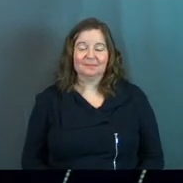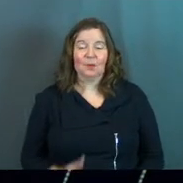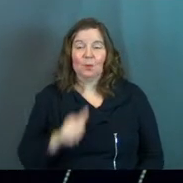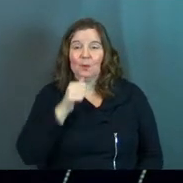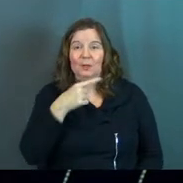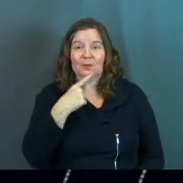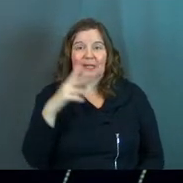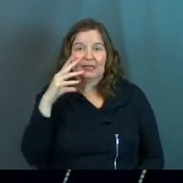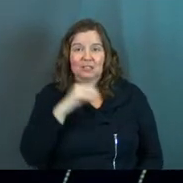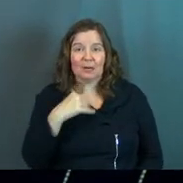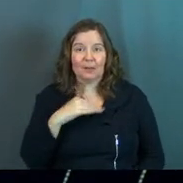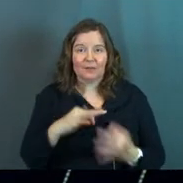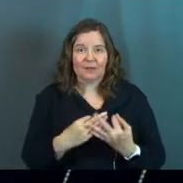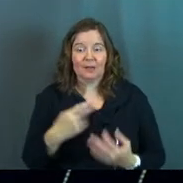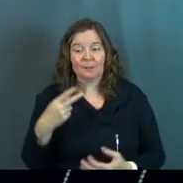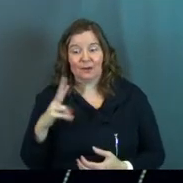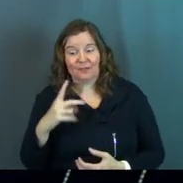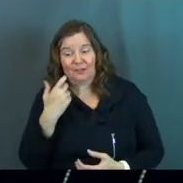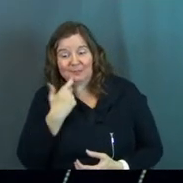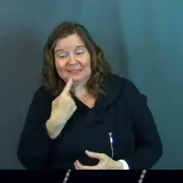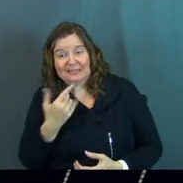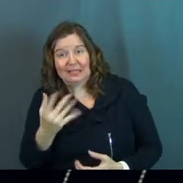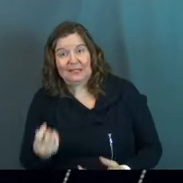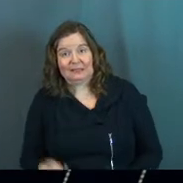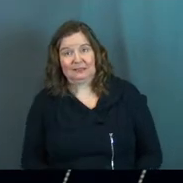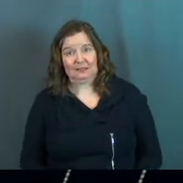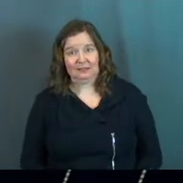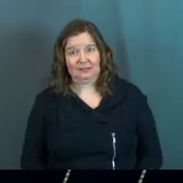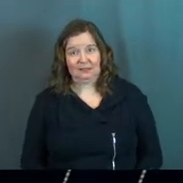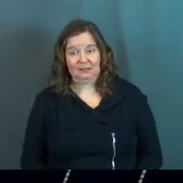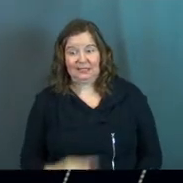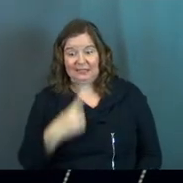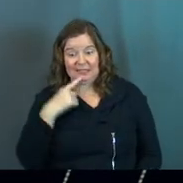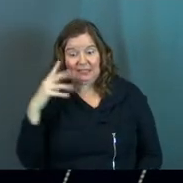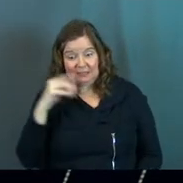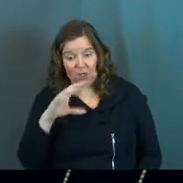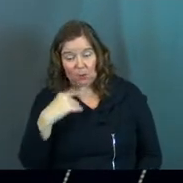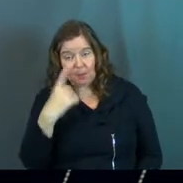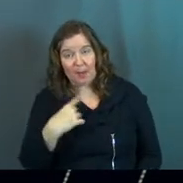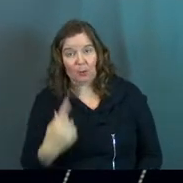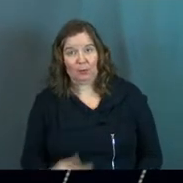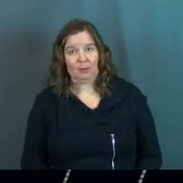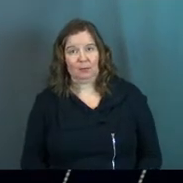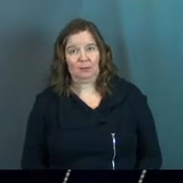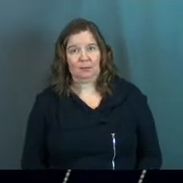We don't say shut up in our family. Proverbs just said it. It just said, shut your mouth.